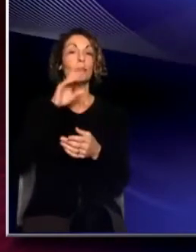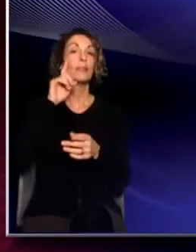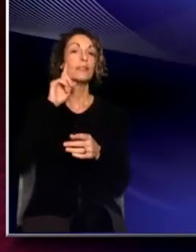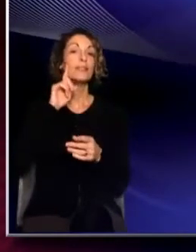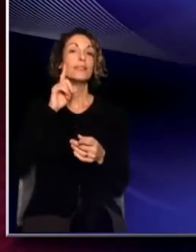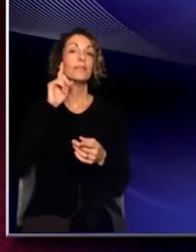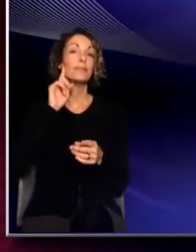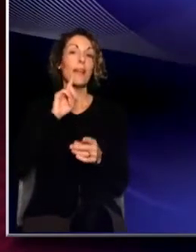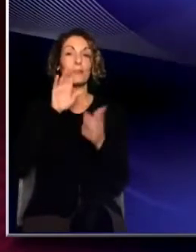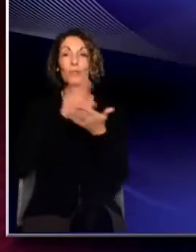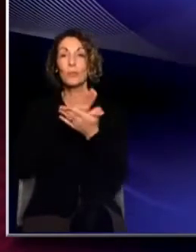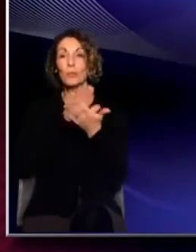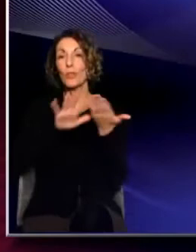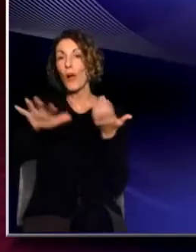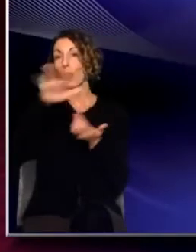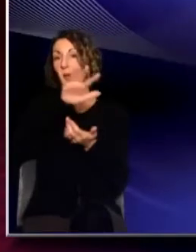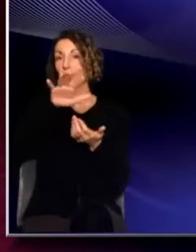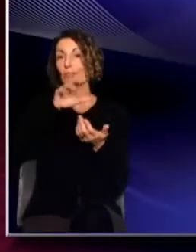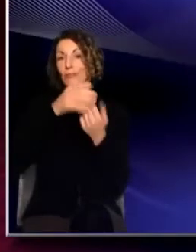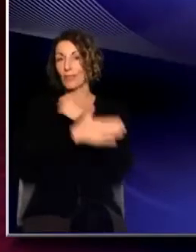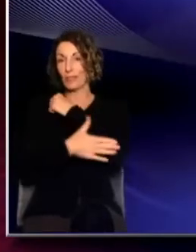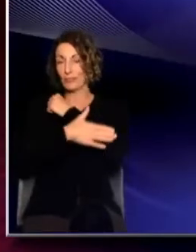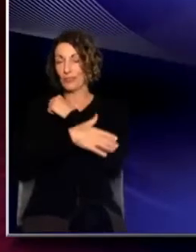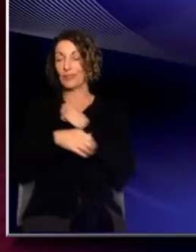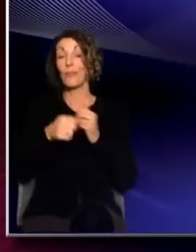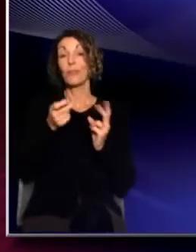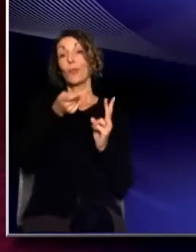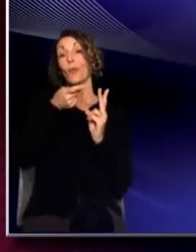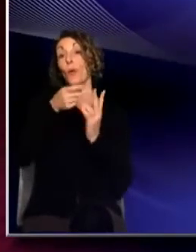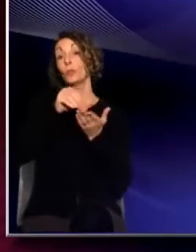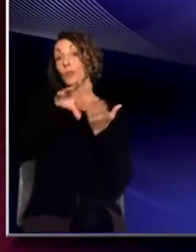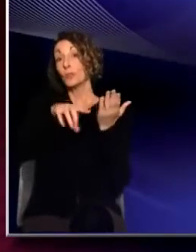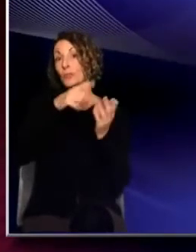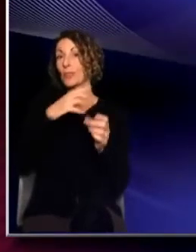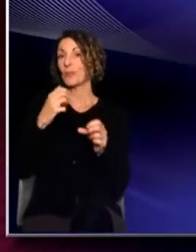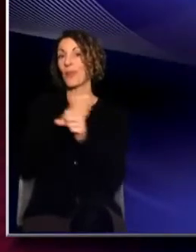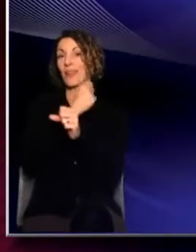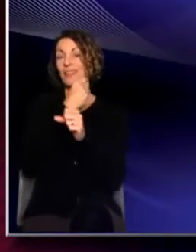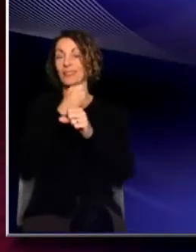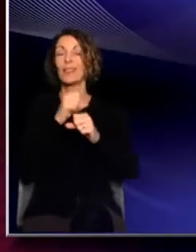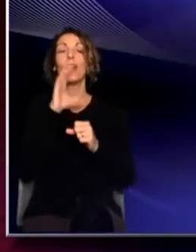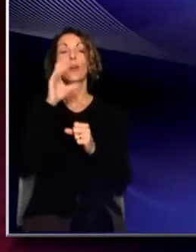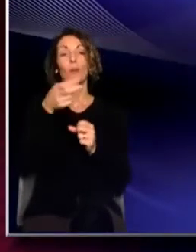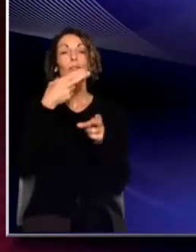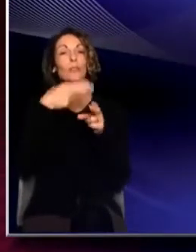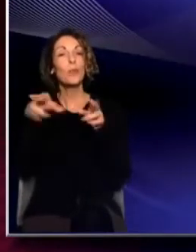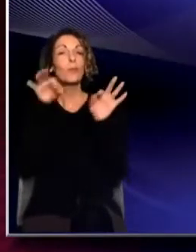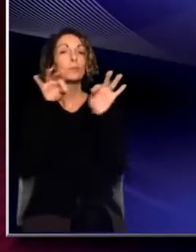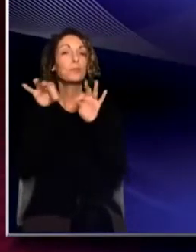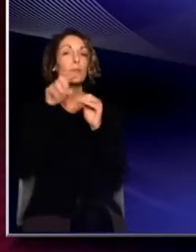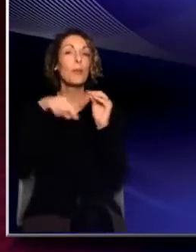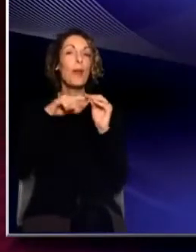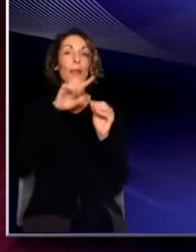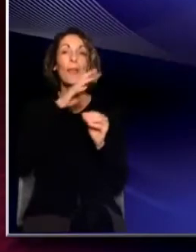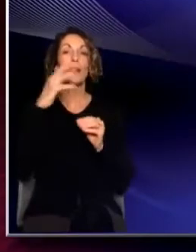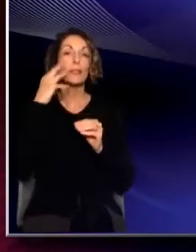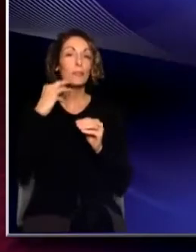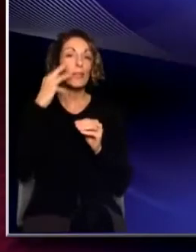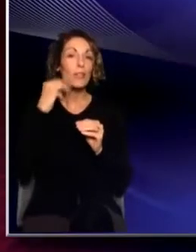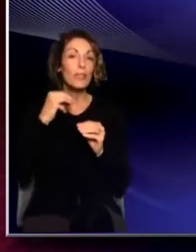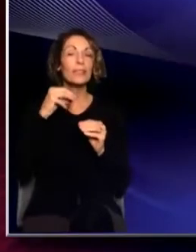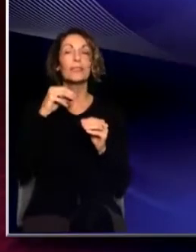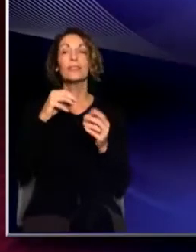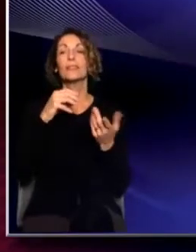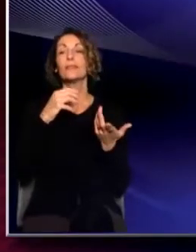These two students were winners. They will be bringing a brief explanation about their experiences, about what